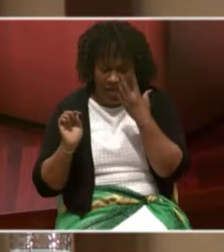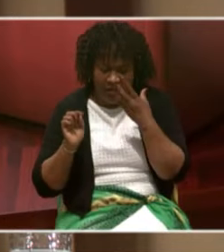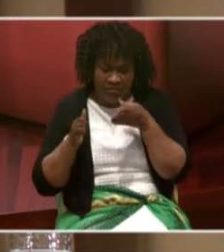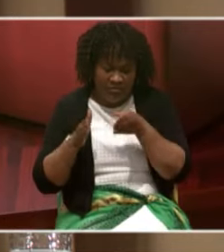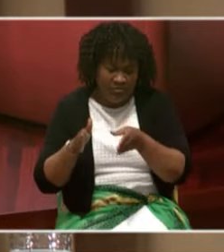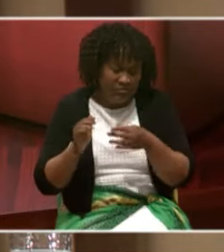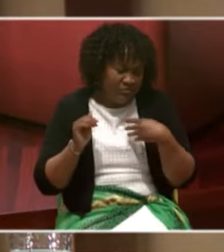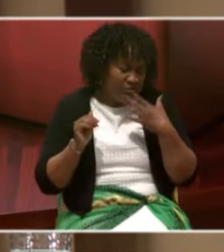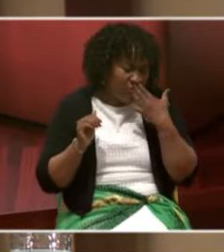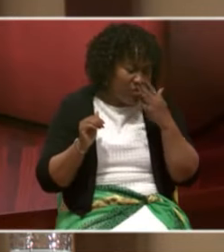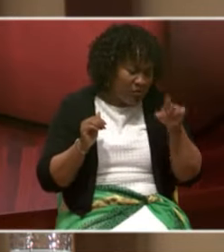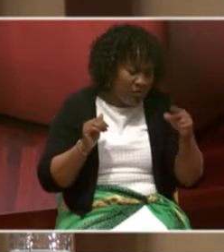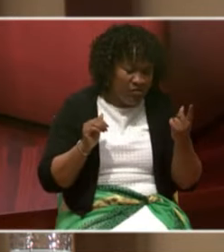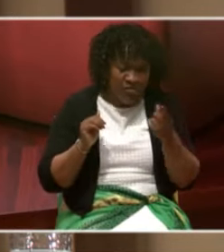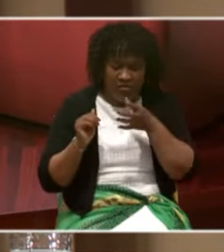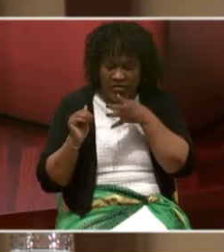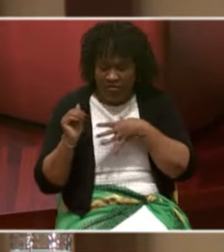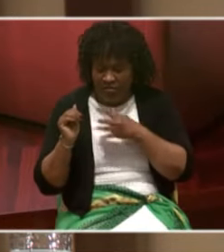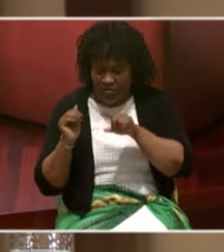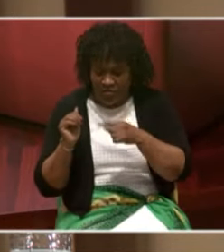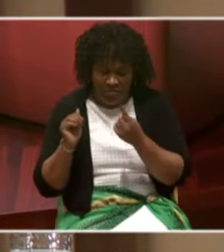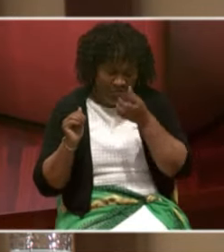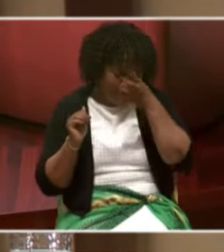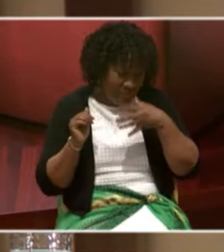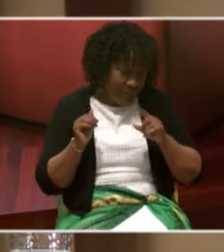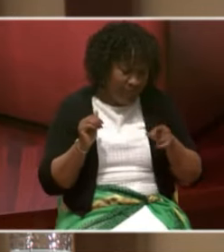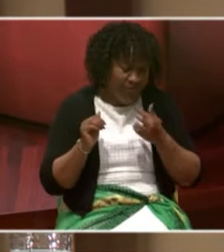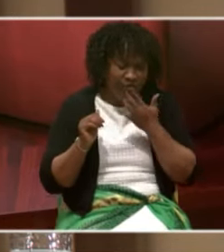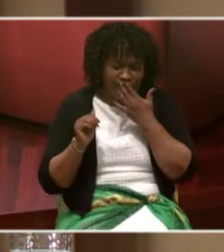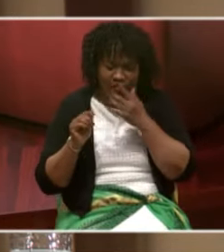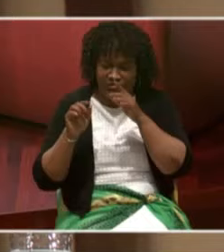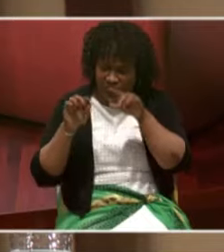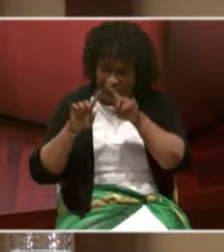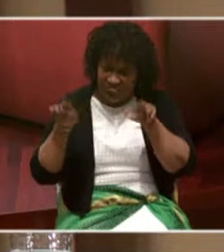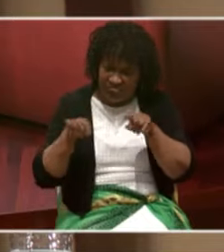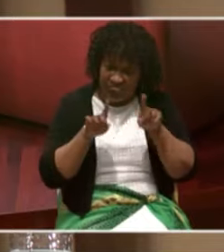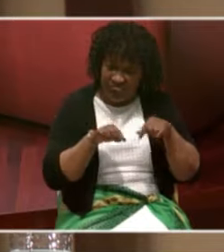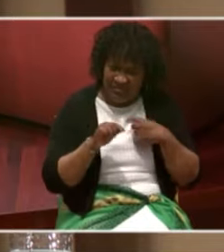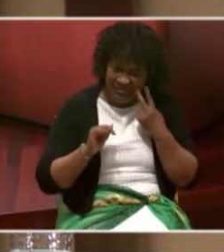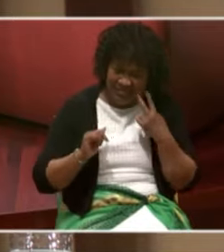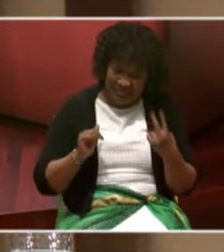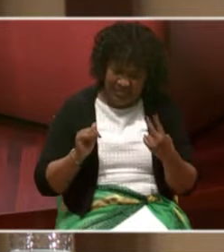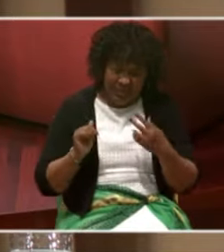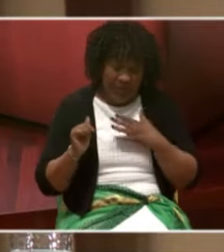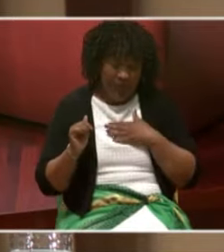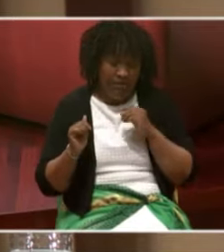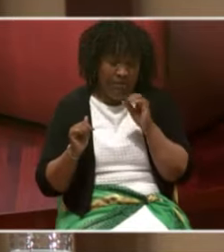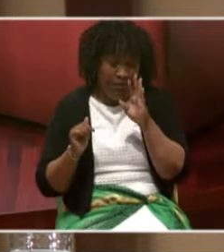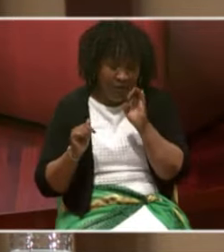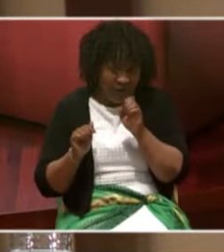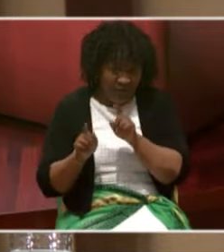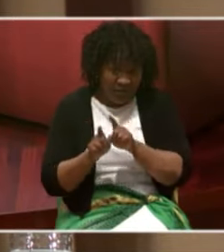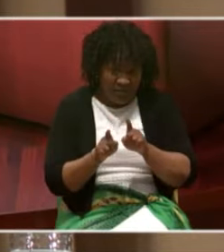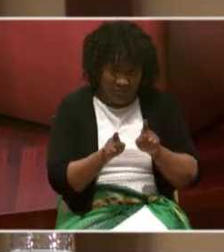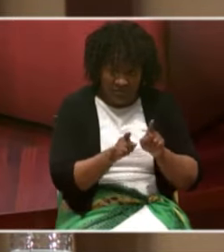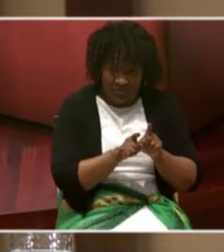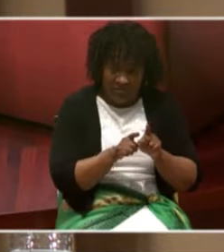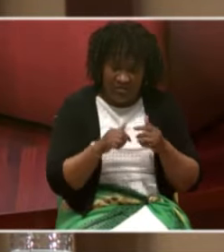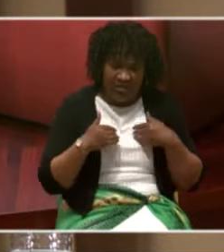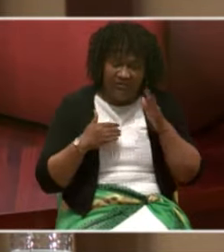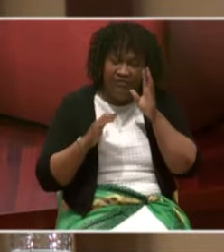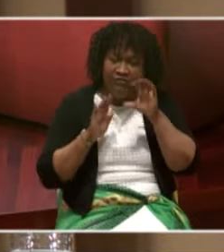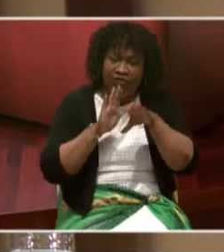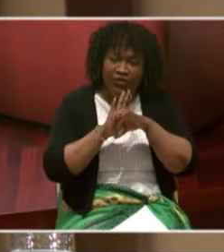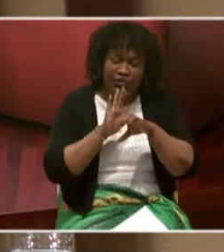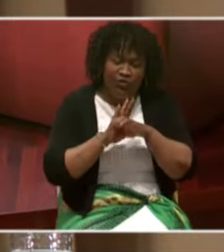storm came up. The wind started blowing, the thunder started rolling, the lightning started flashing, and the rain